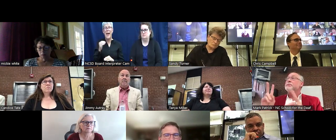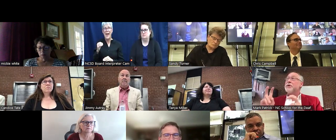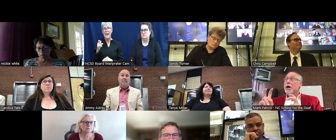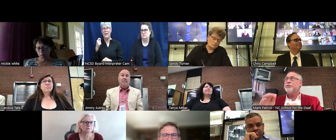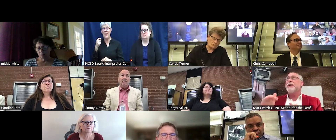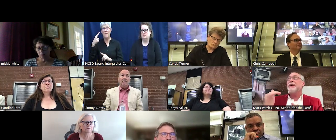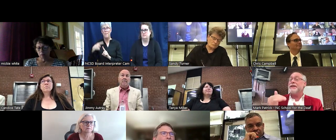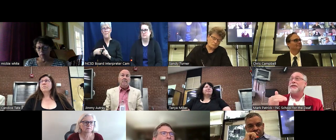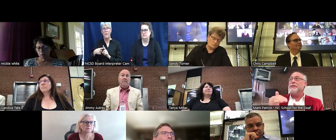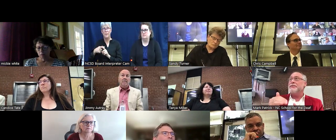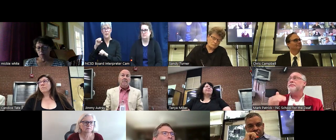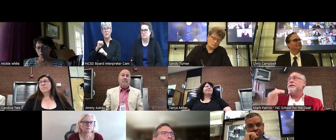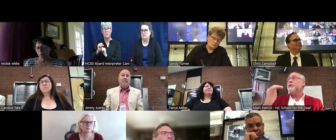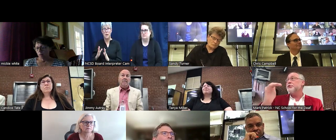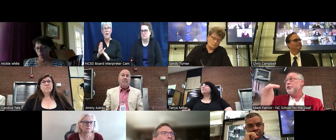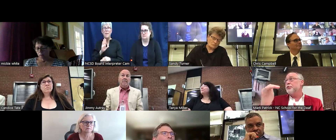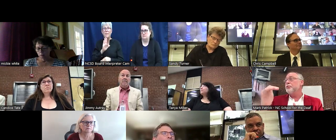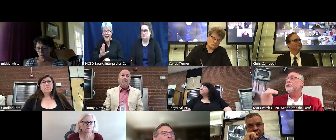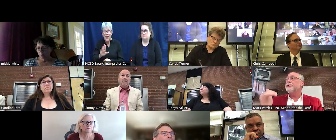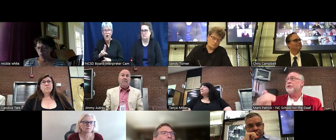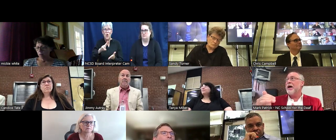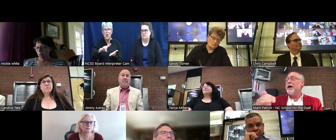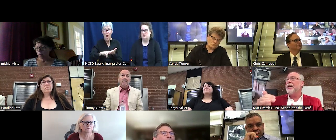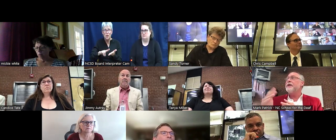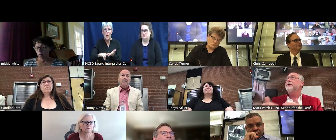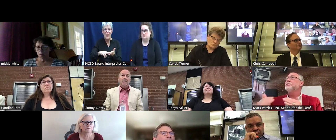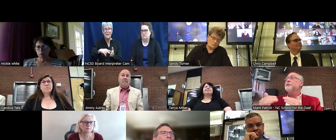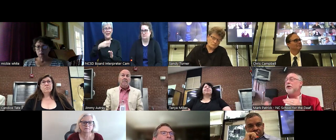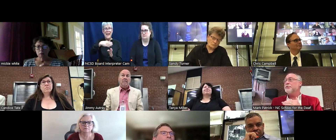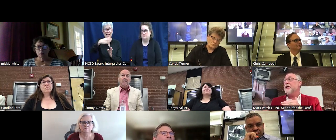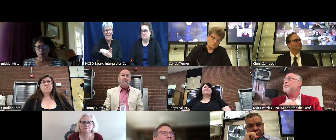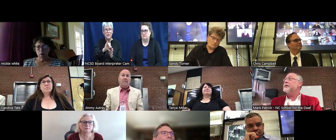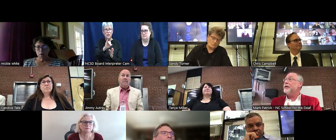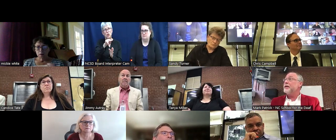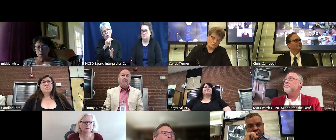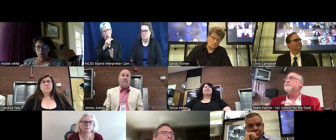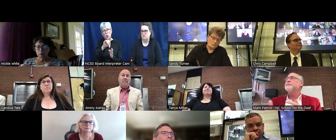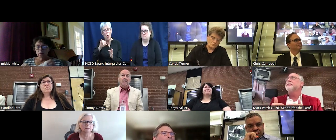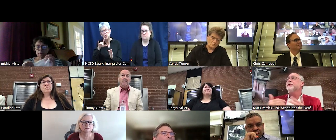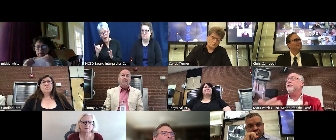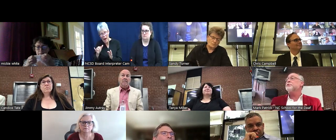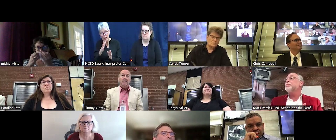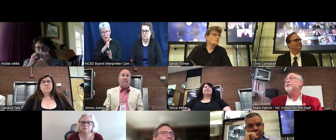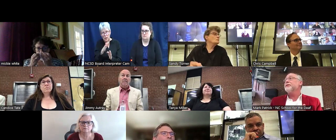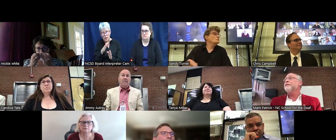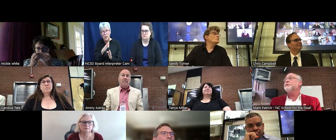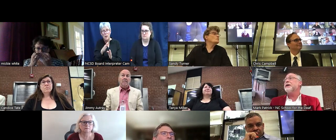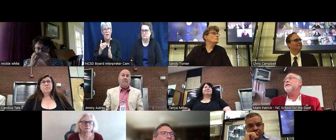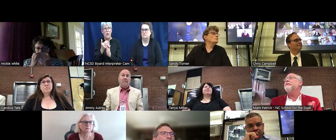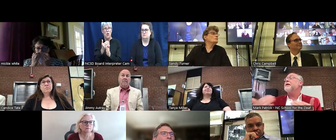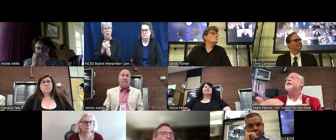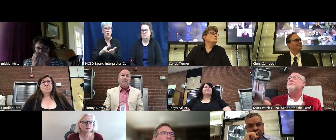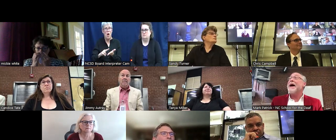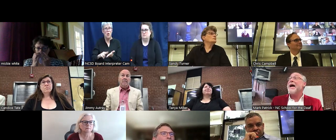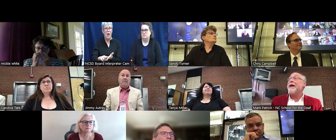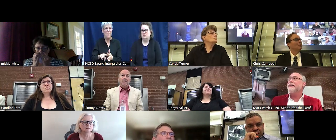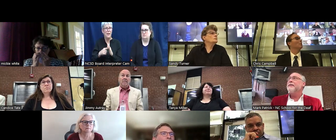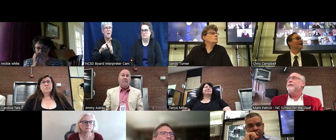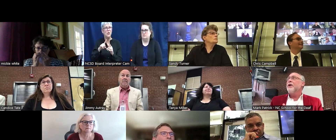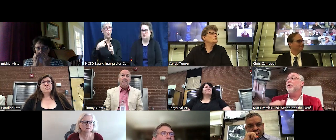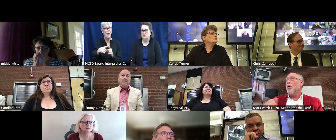their contract ends in June or July, and the new contract begins the first day that they come